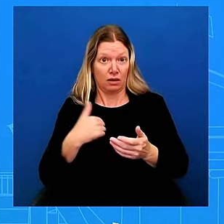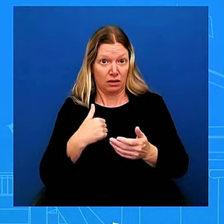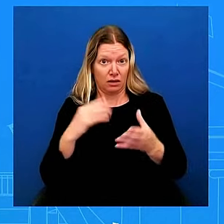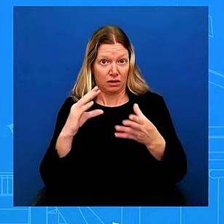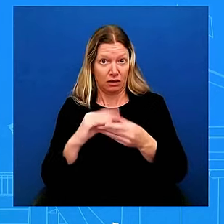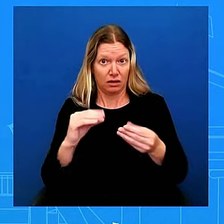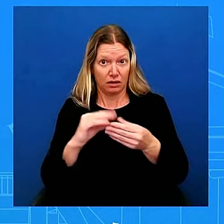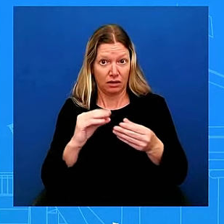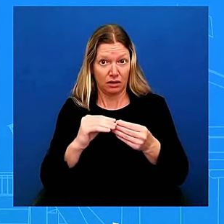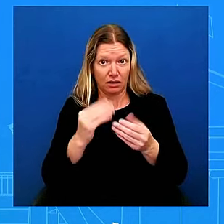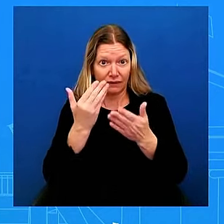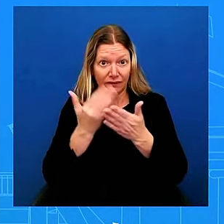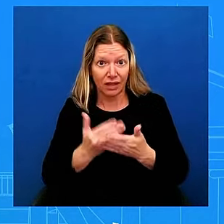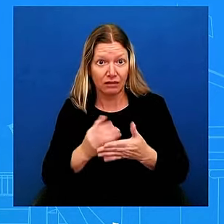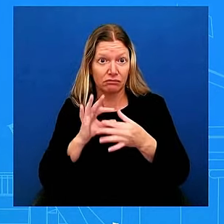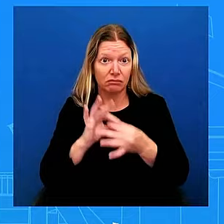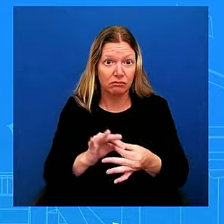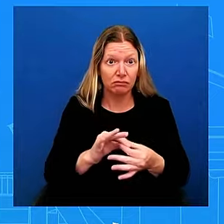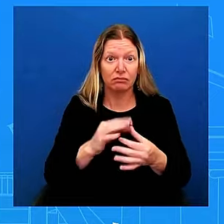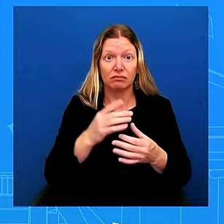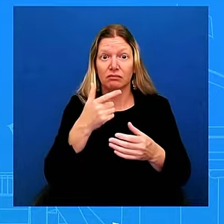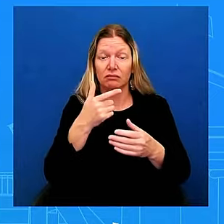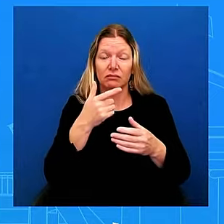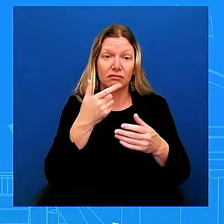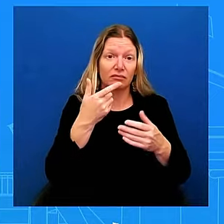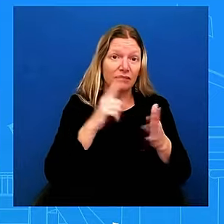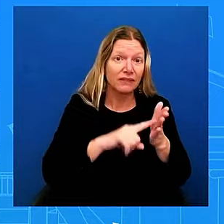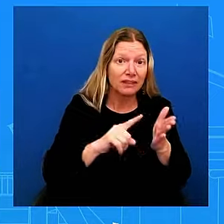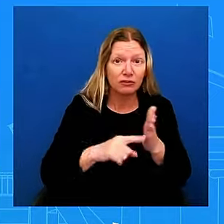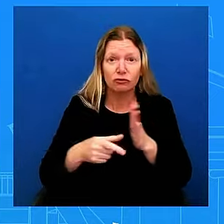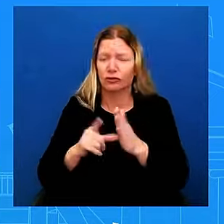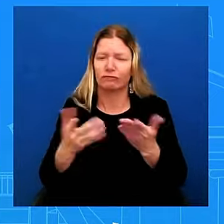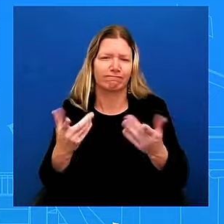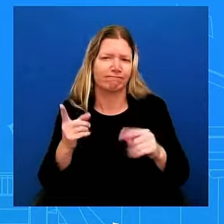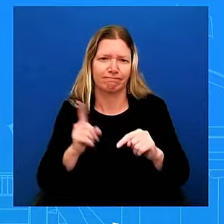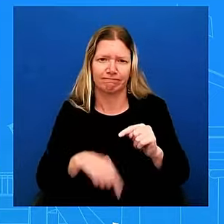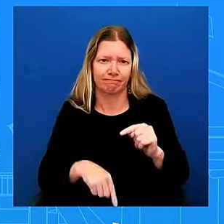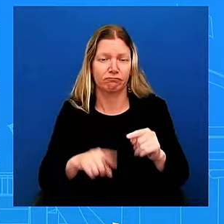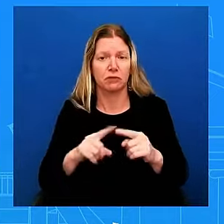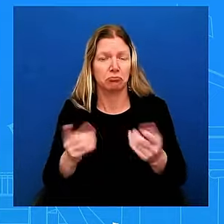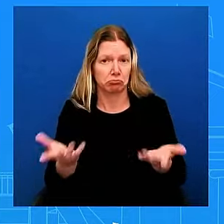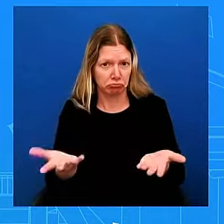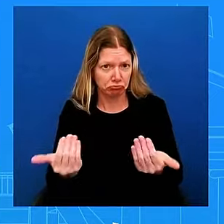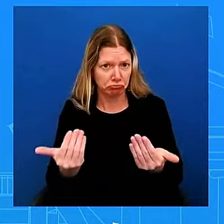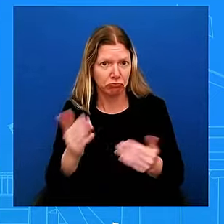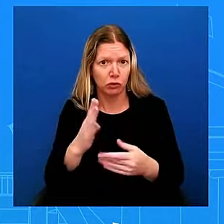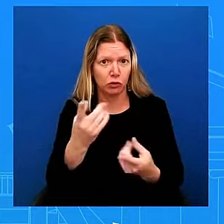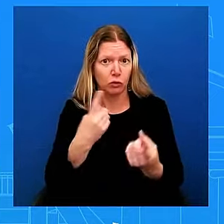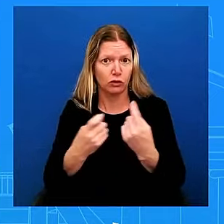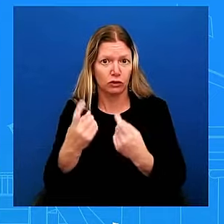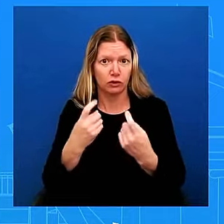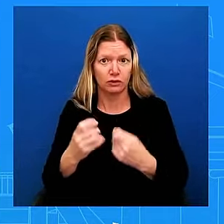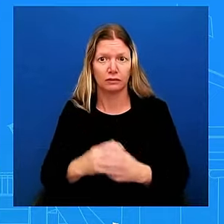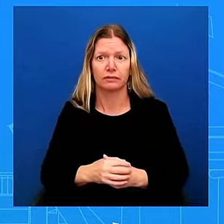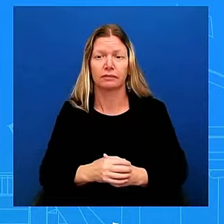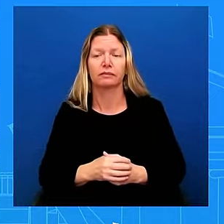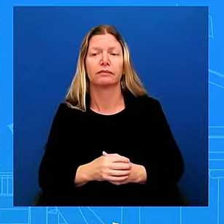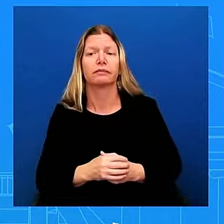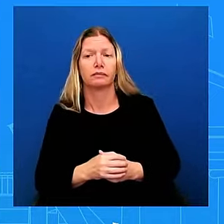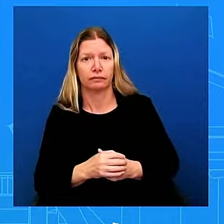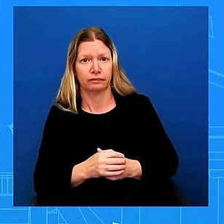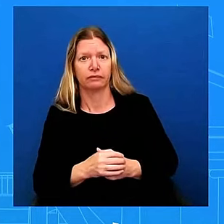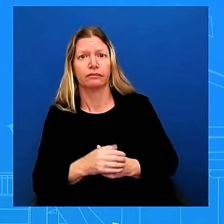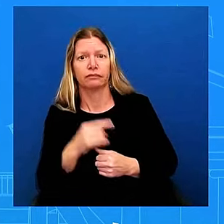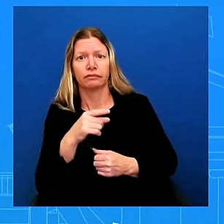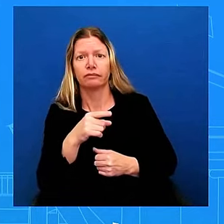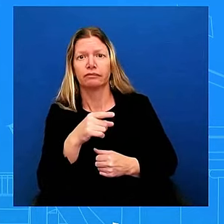that, I will take your questions. Secretary, on that independent review, who will lead that independent review? What is the timeline